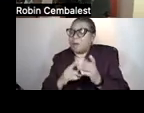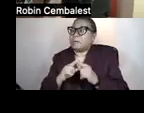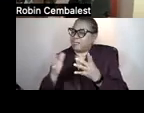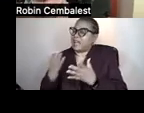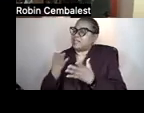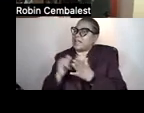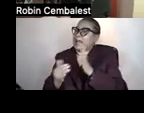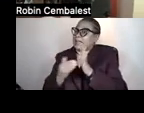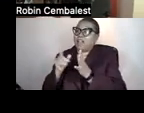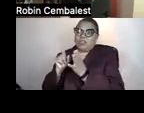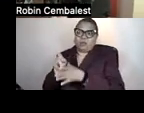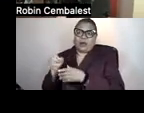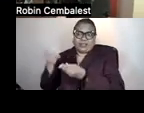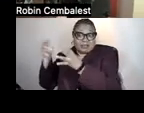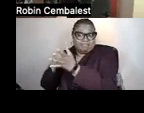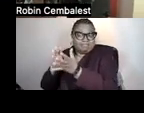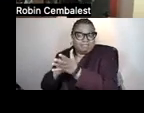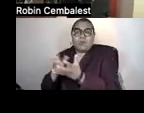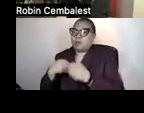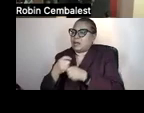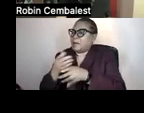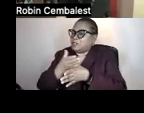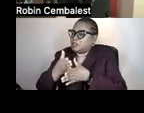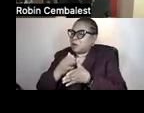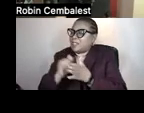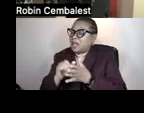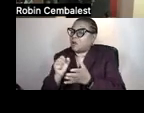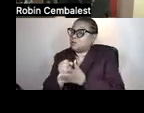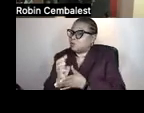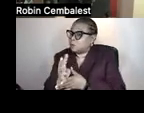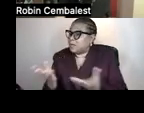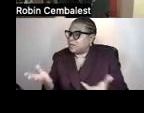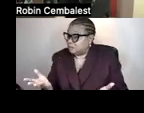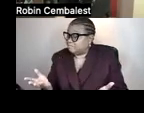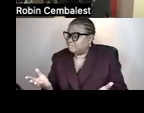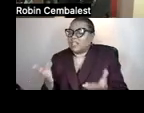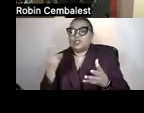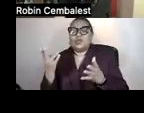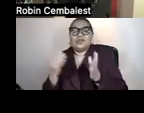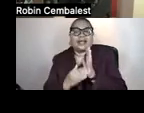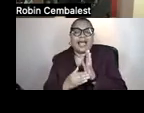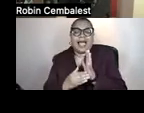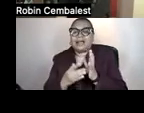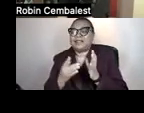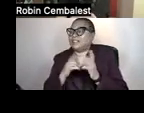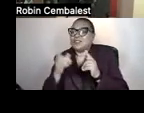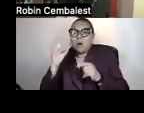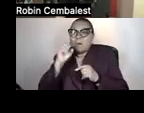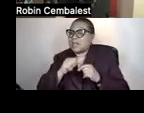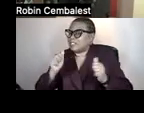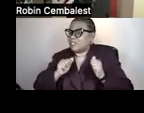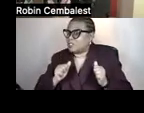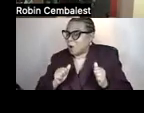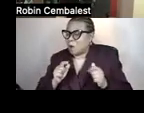a thing, again, that the press says, right? So we want to be sharing it on social media. Use it again, don't miss the show